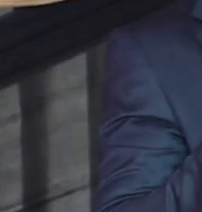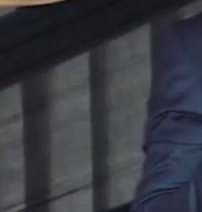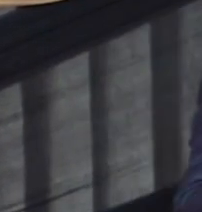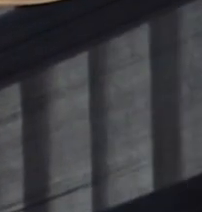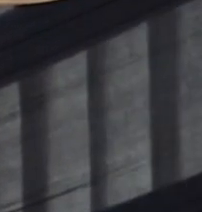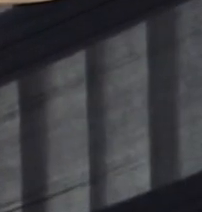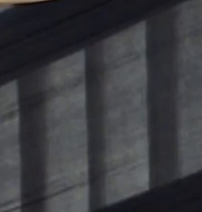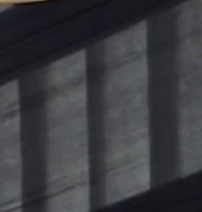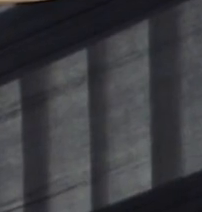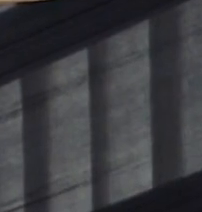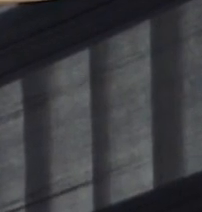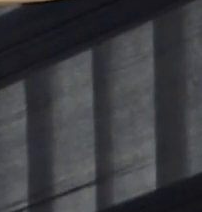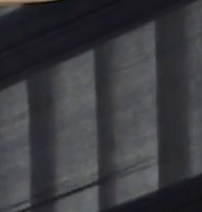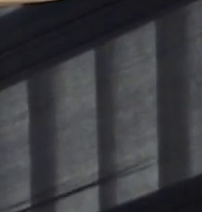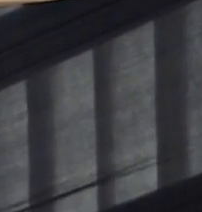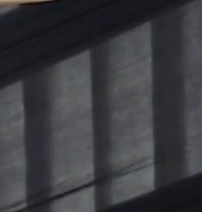Ni nini? Nyongeza.